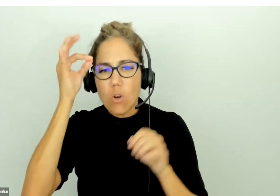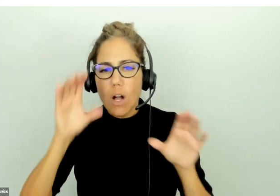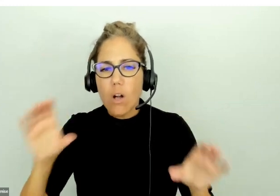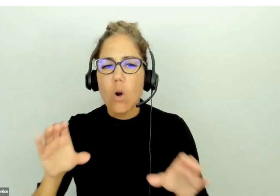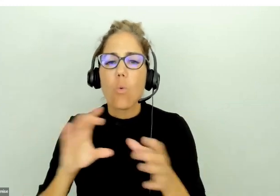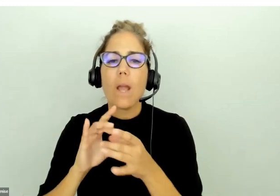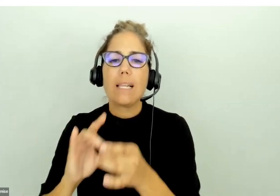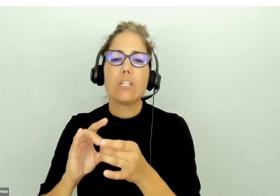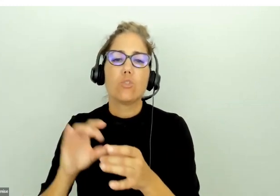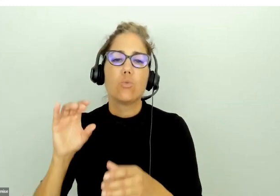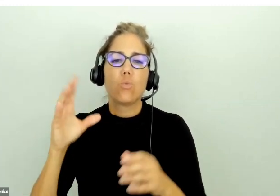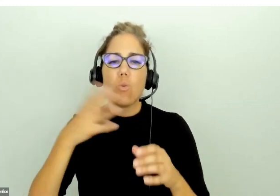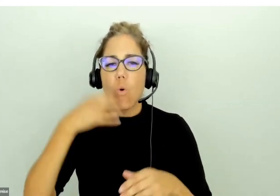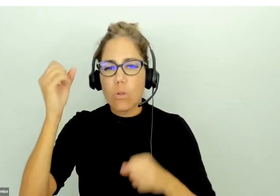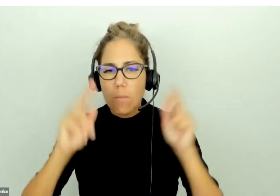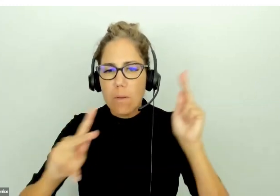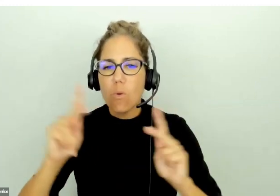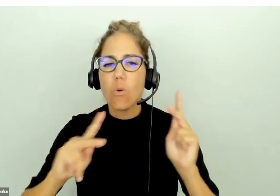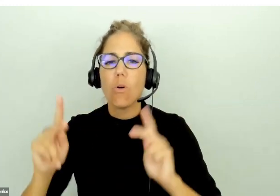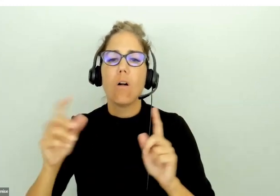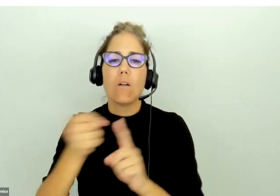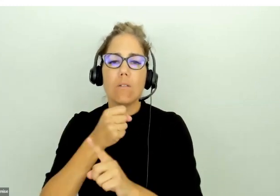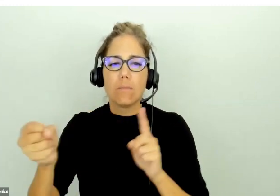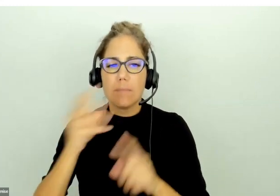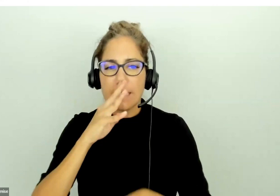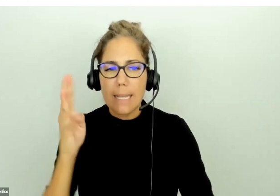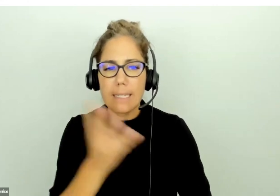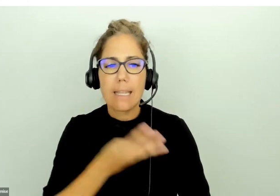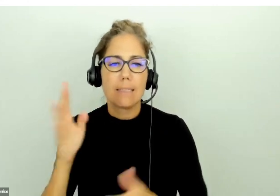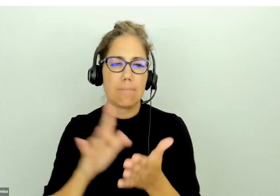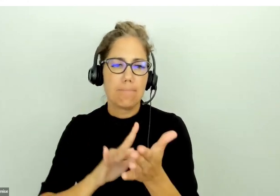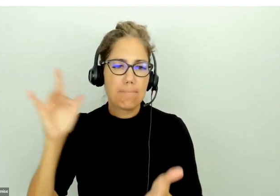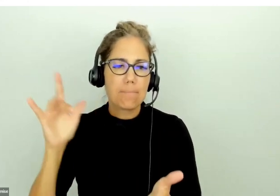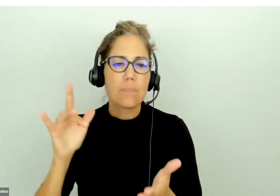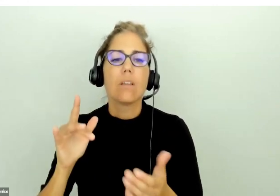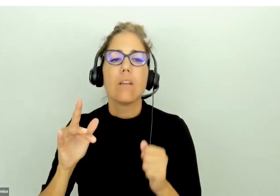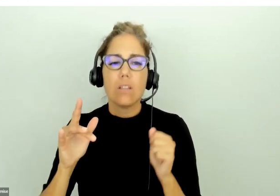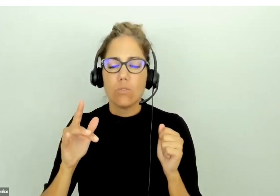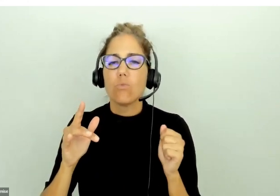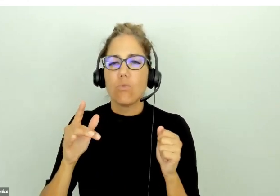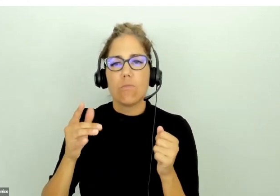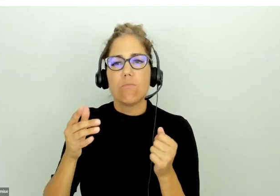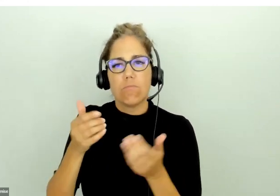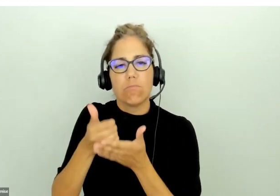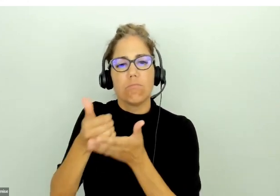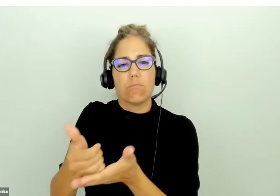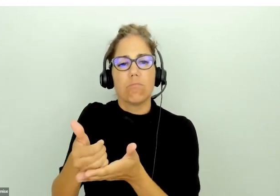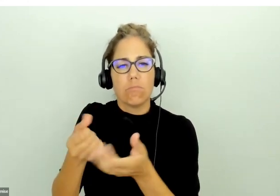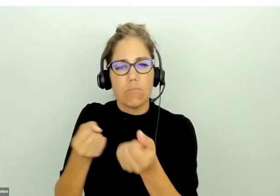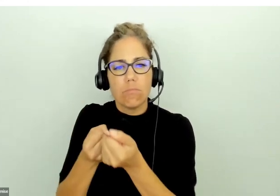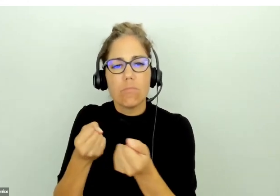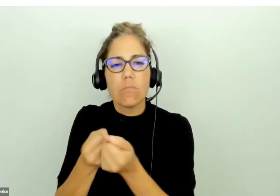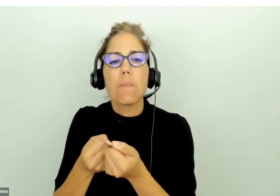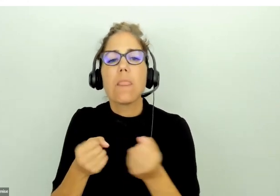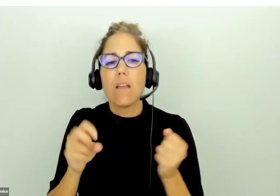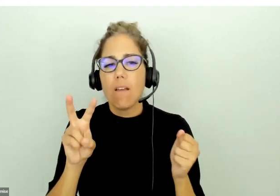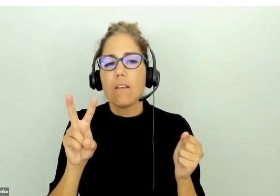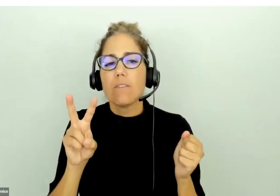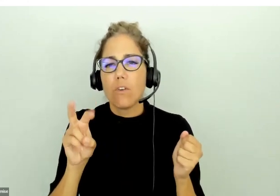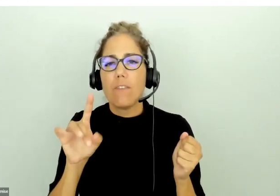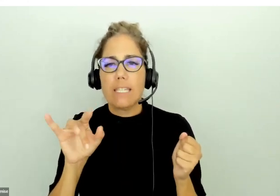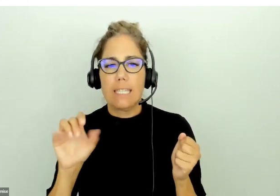abuse, neglect, and exploitation to better serve victims of maltreatment and hold perpetrators